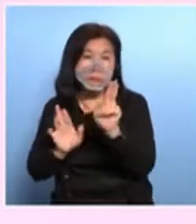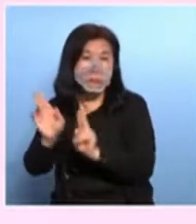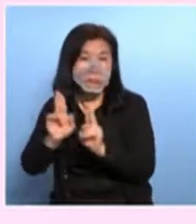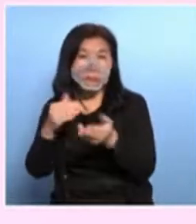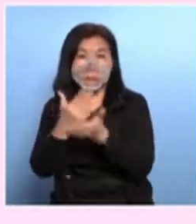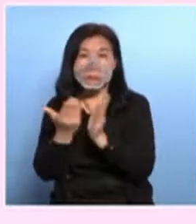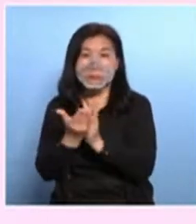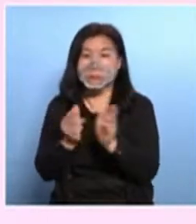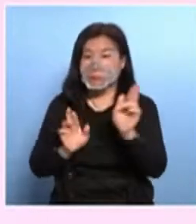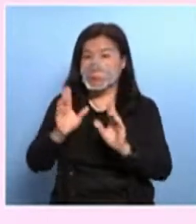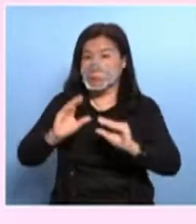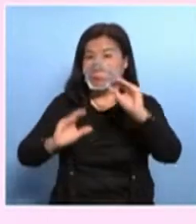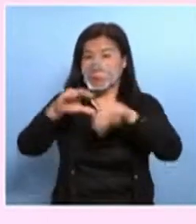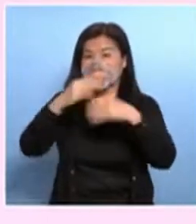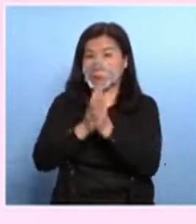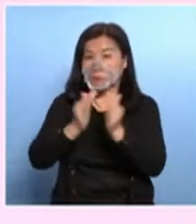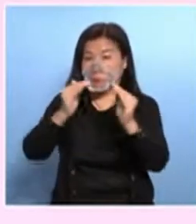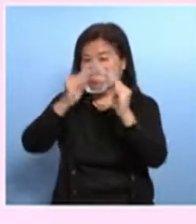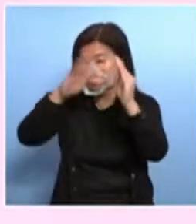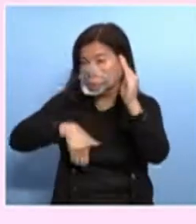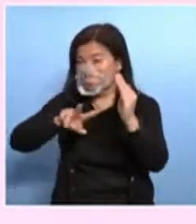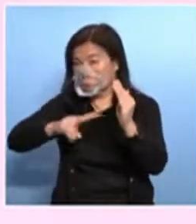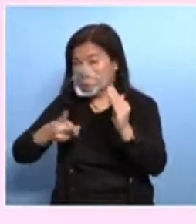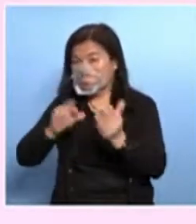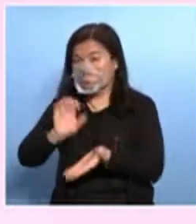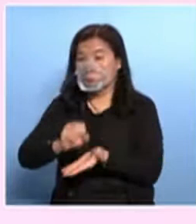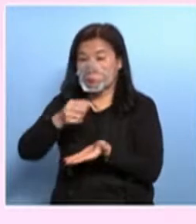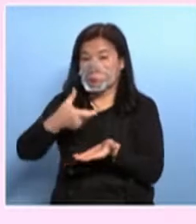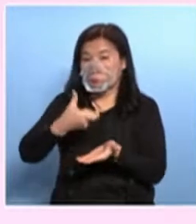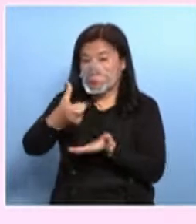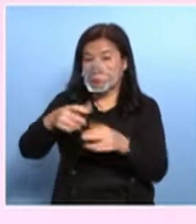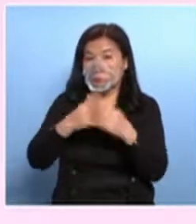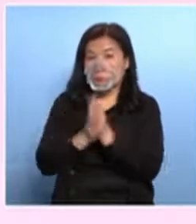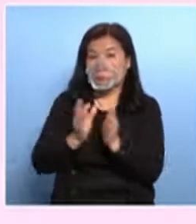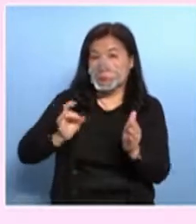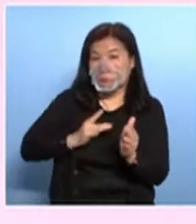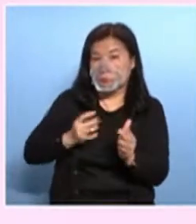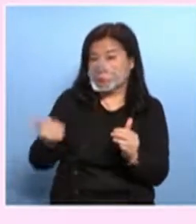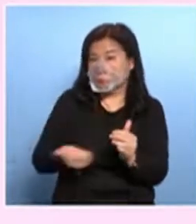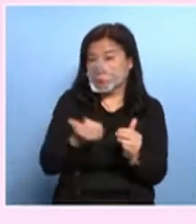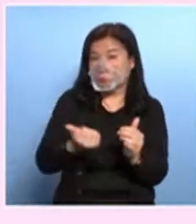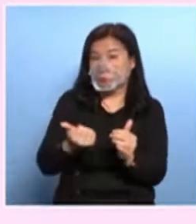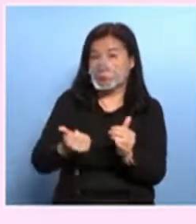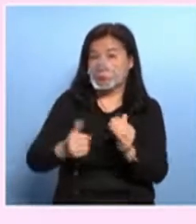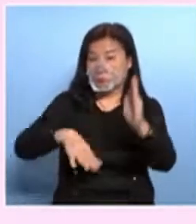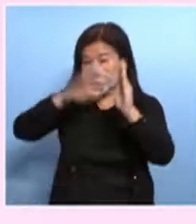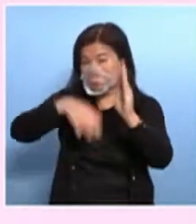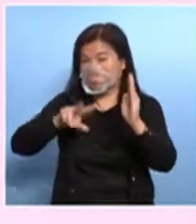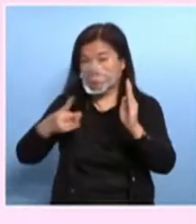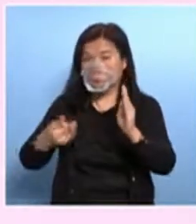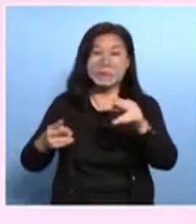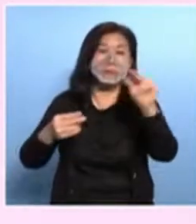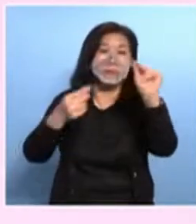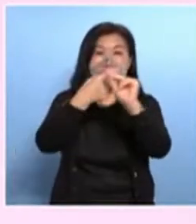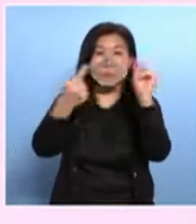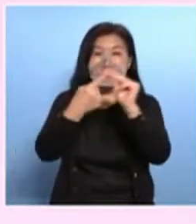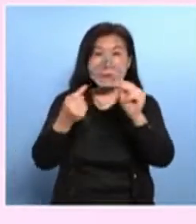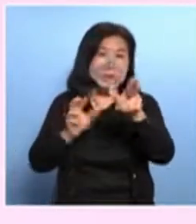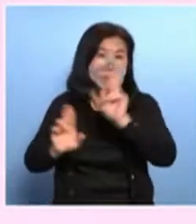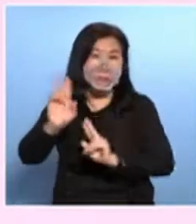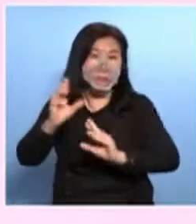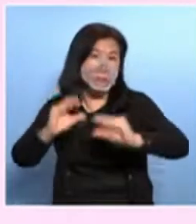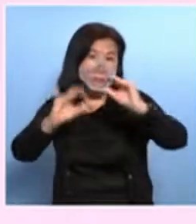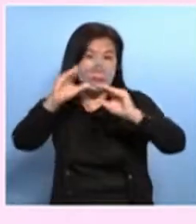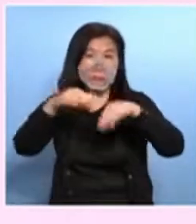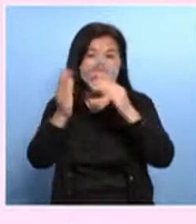far. Through the Financial Assistance for Maintenance Scheme on Built Heritage, we have also assisted private owners in carrying out